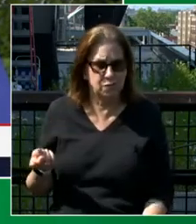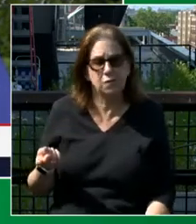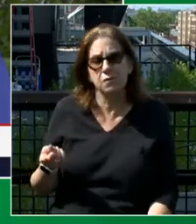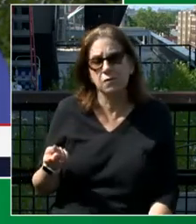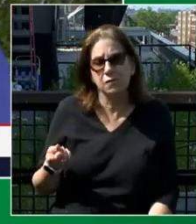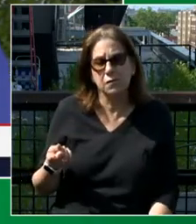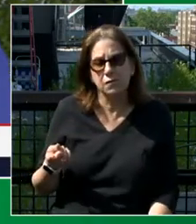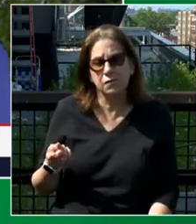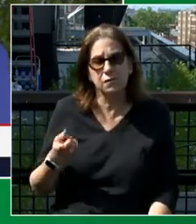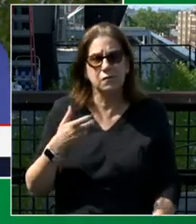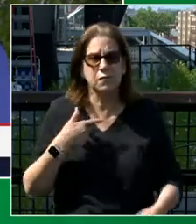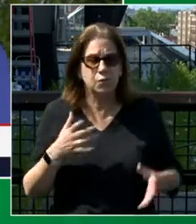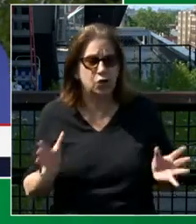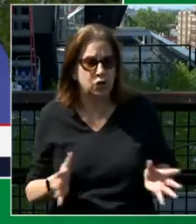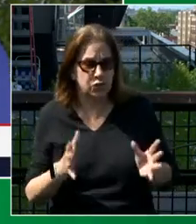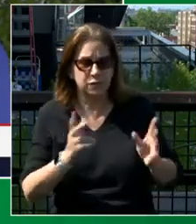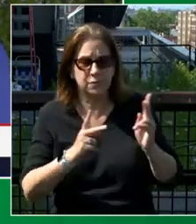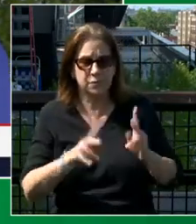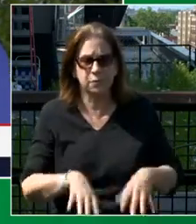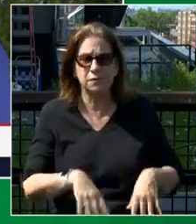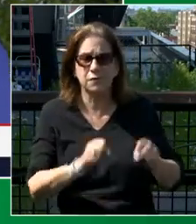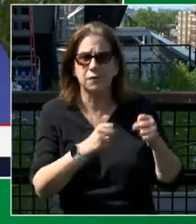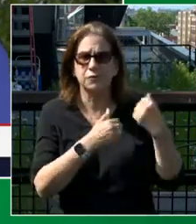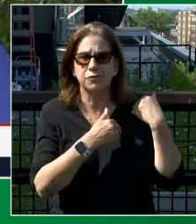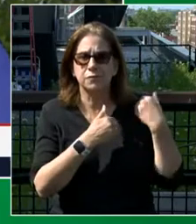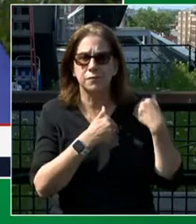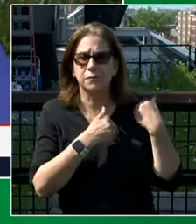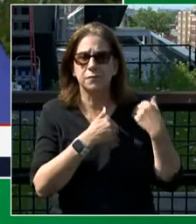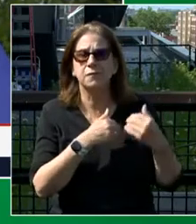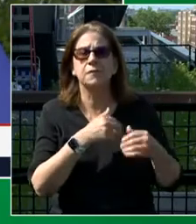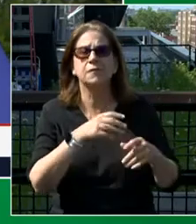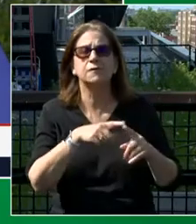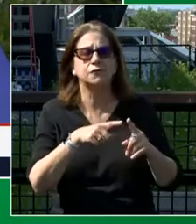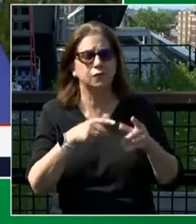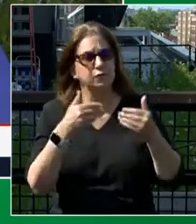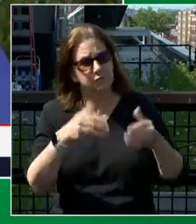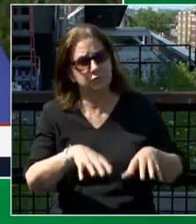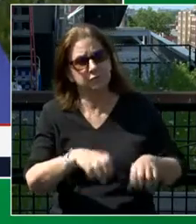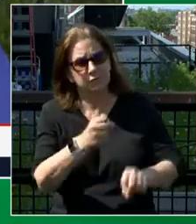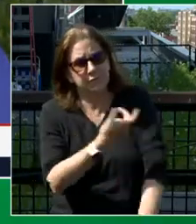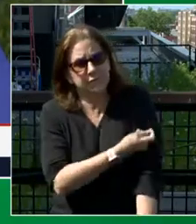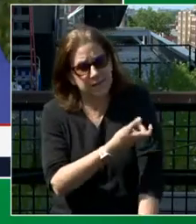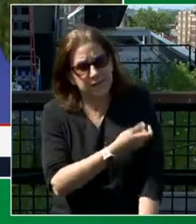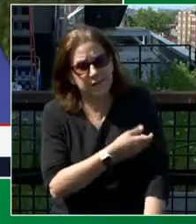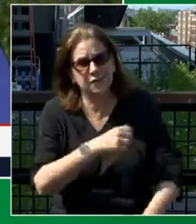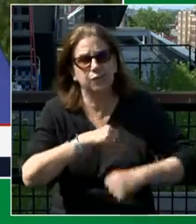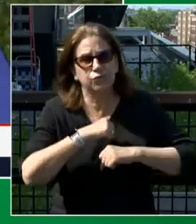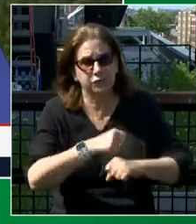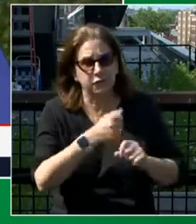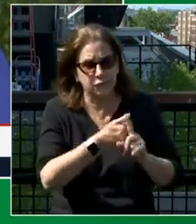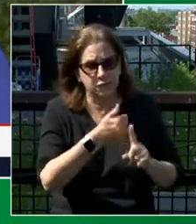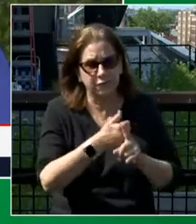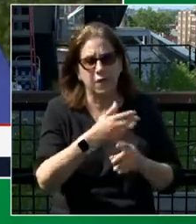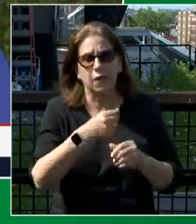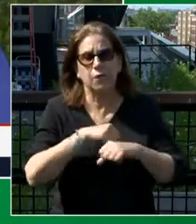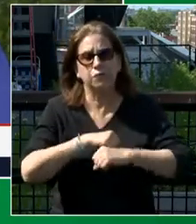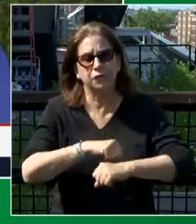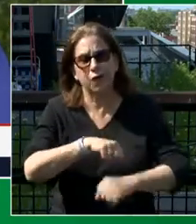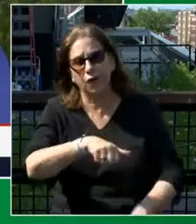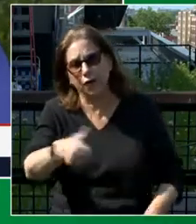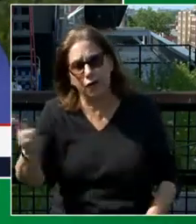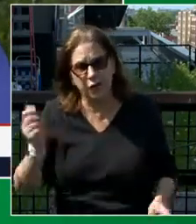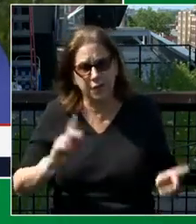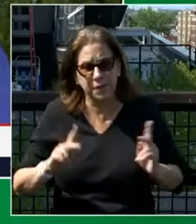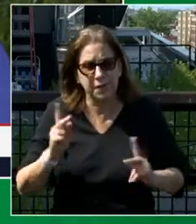way of protecting people. You know, as a COVID survivor myself, I think, you know, the team here definitely realized that it is real